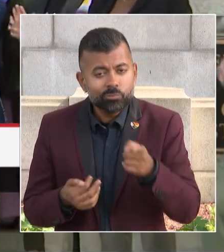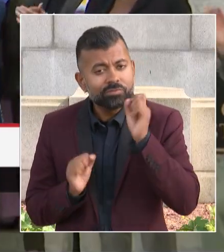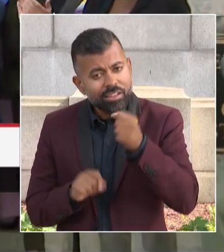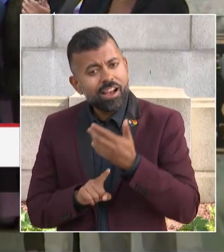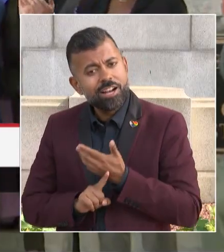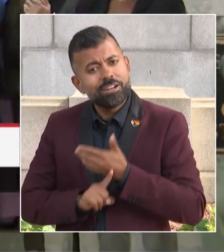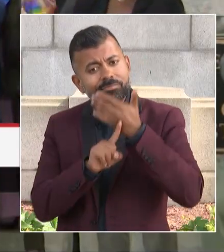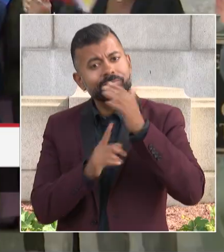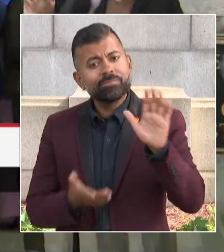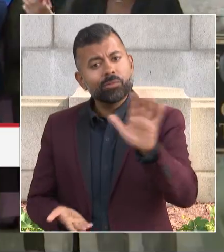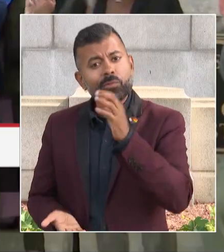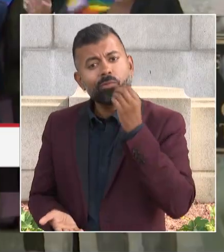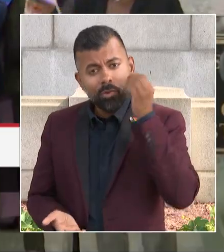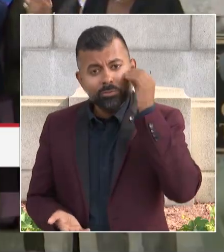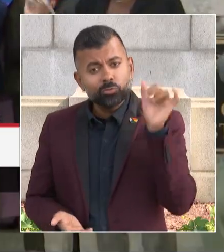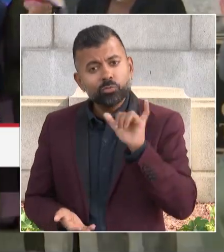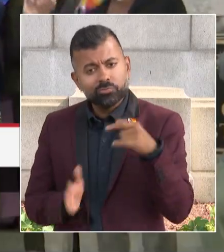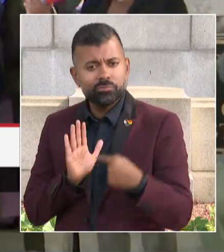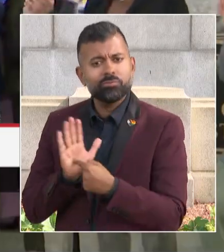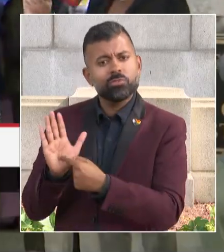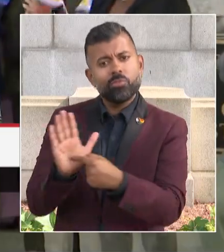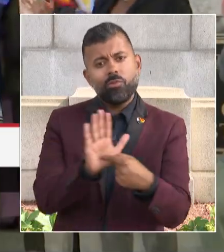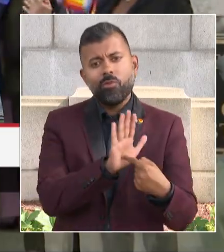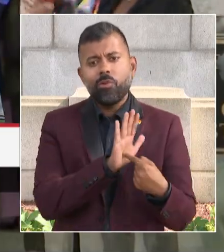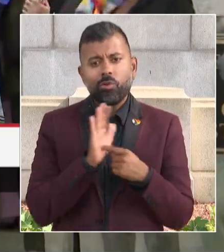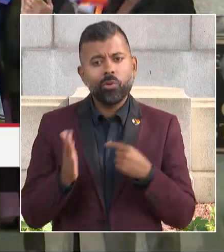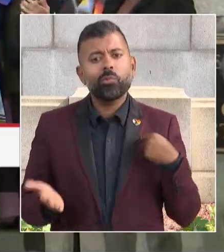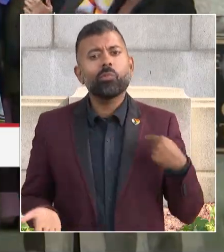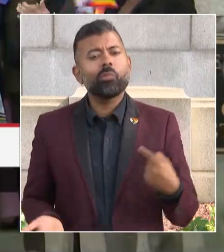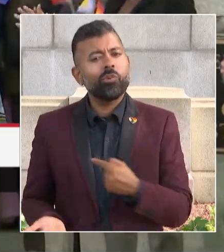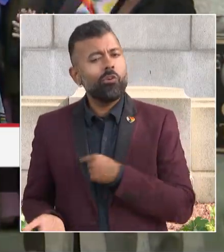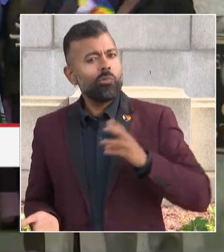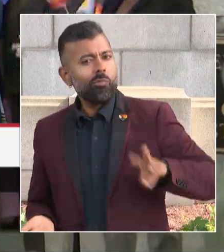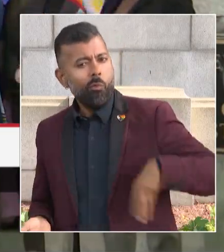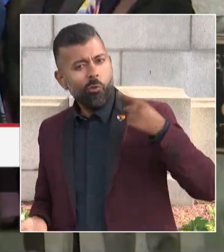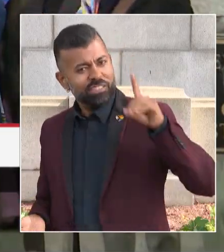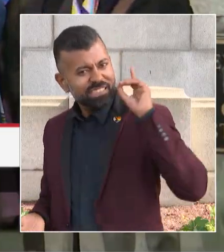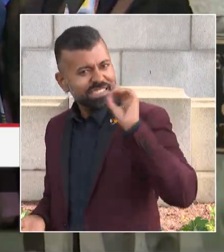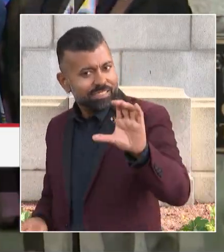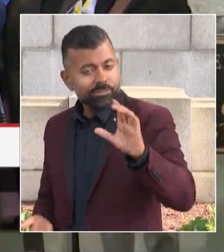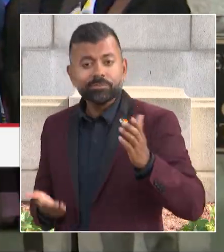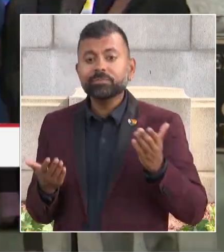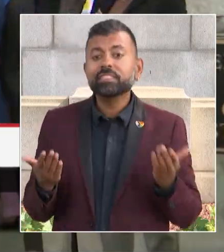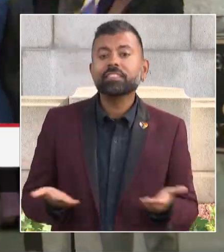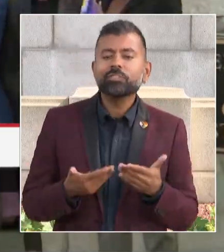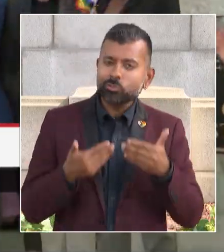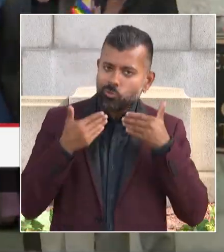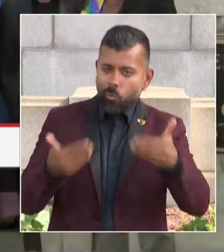everybody that we are Washington, D.C. And so let's raise the flag.